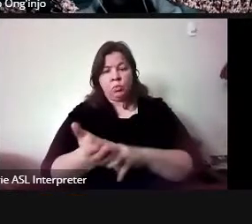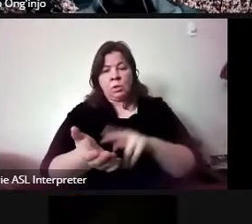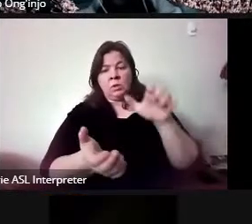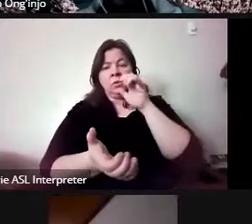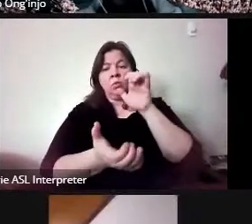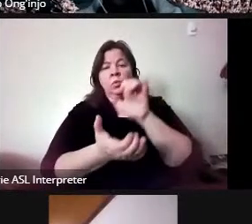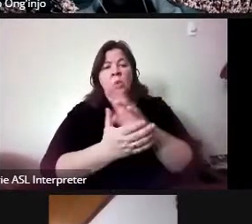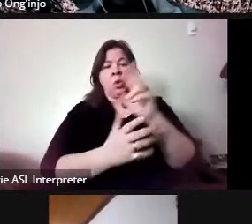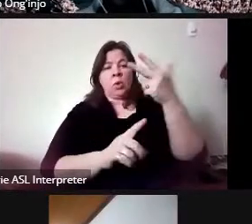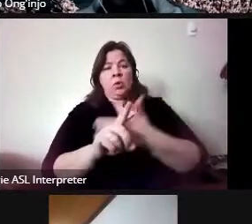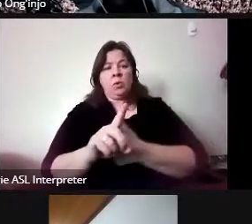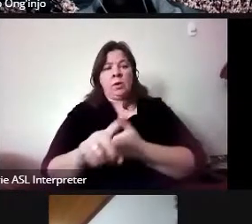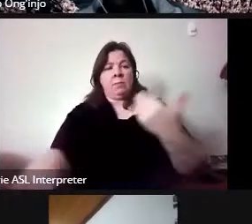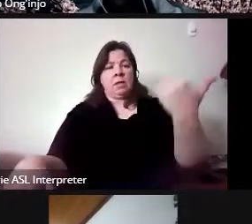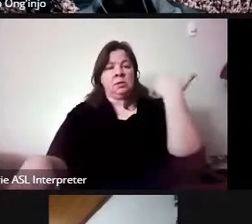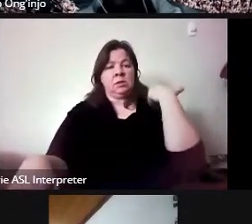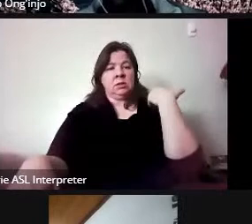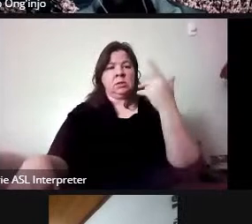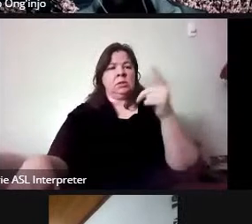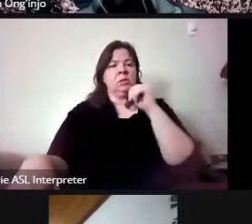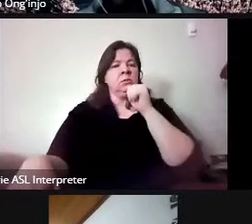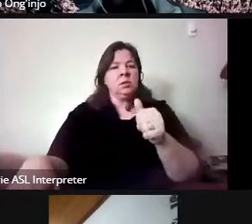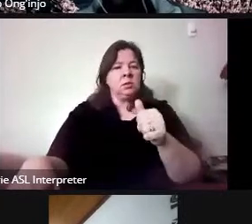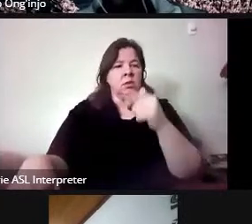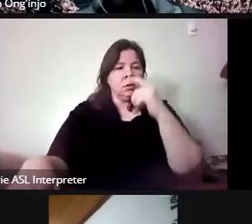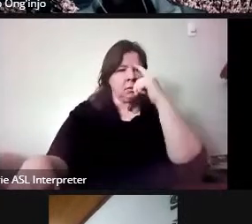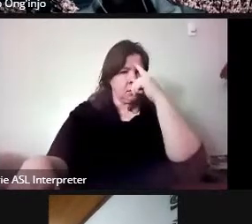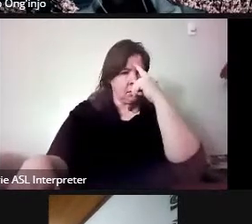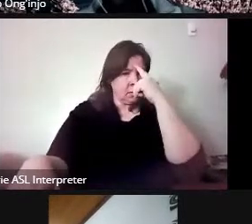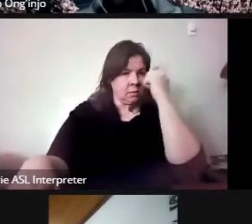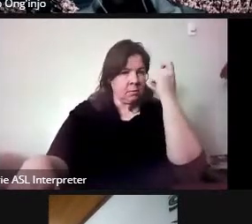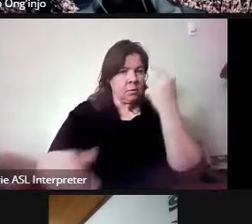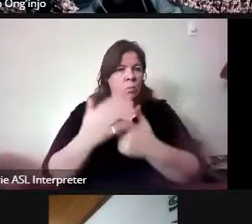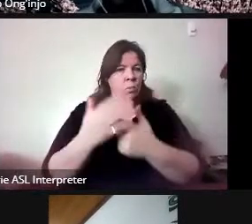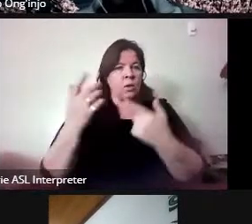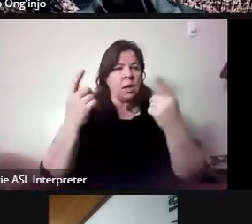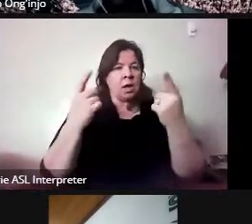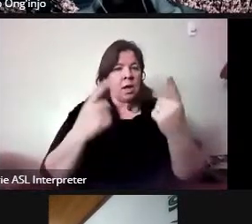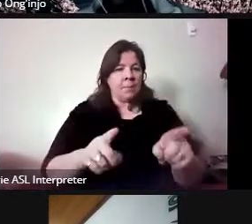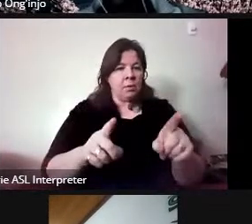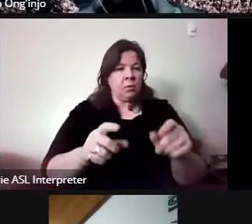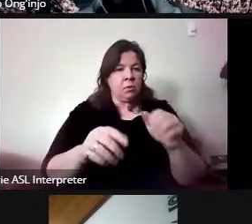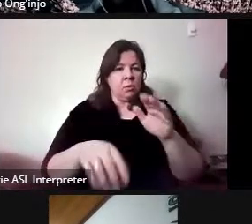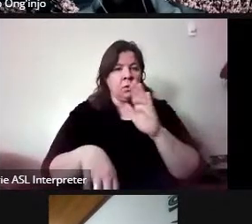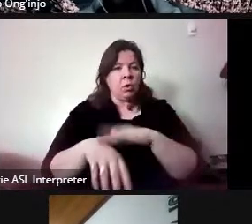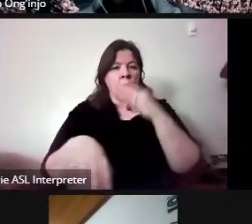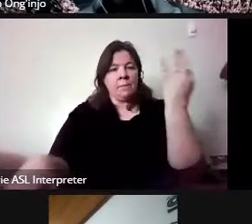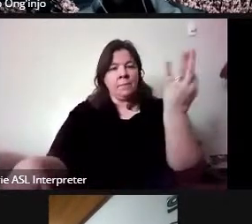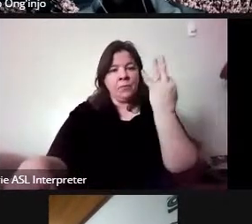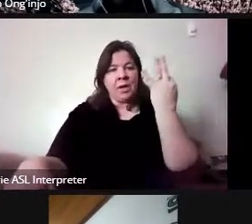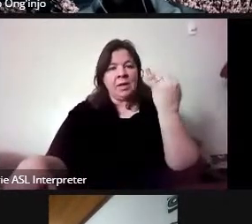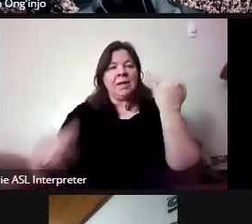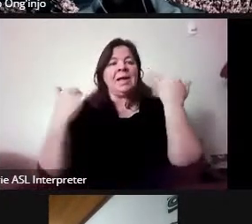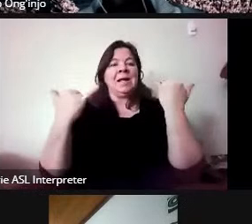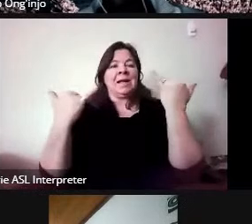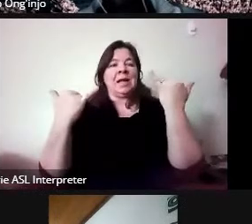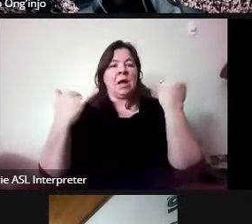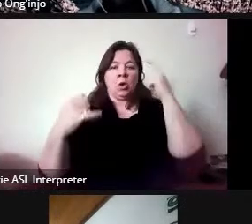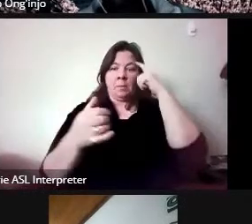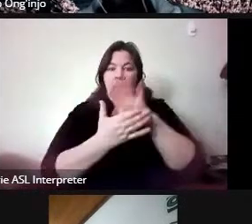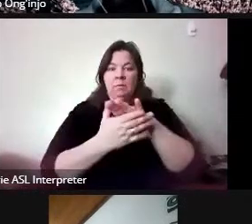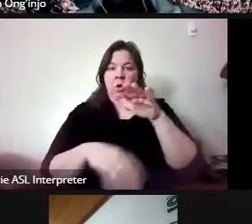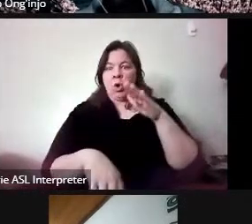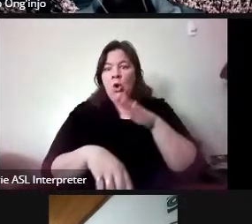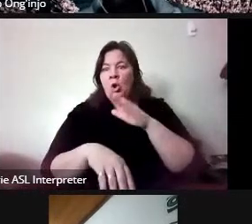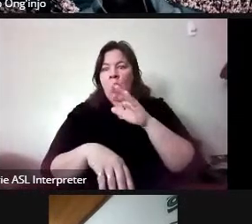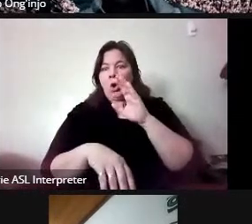wife 3 months ago. He didn't, because of what happens. Because of what happened on Friday. Now he's believing that